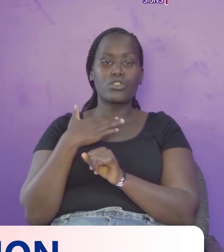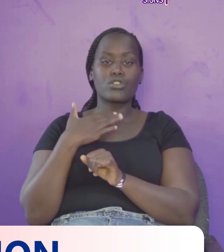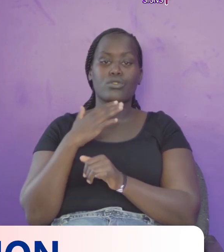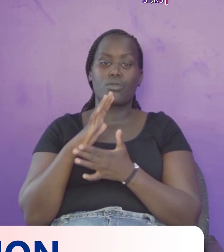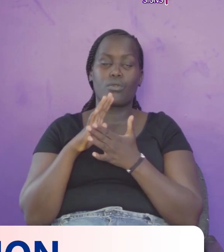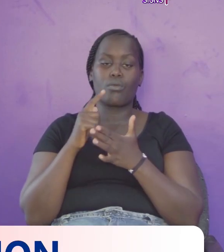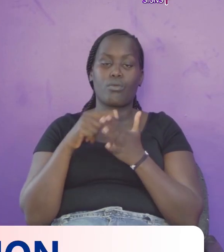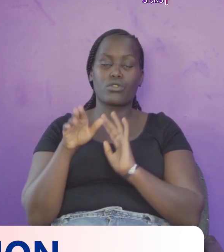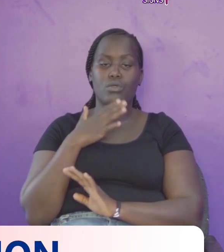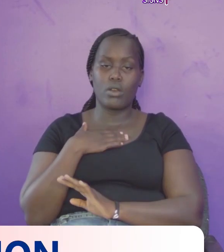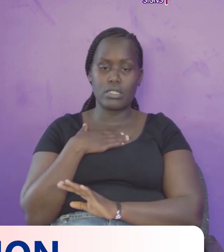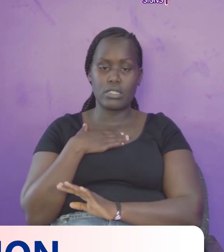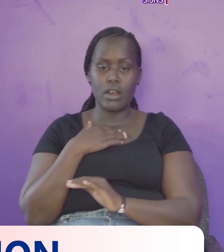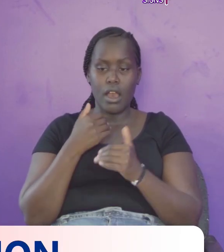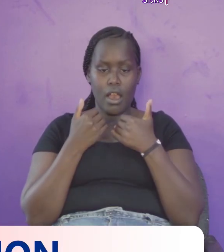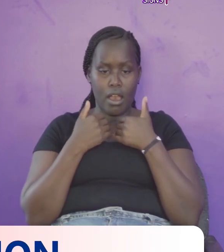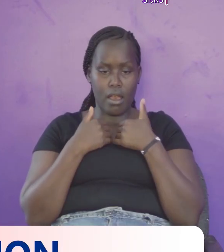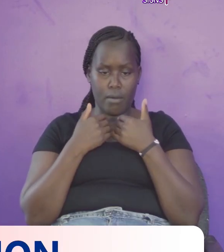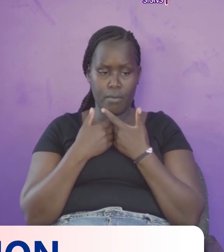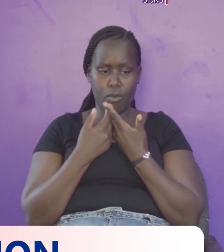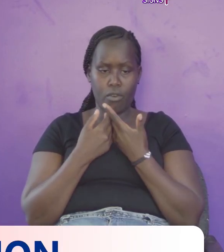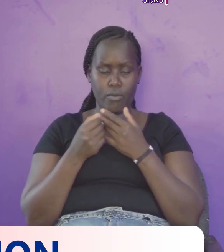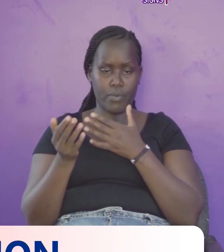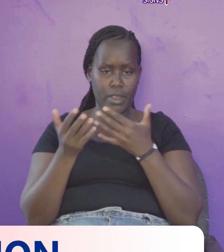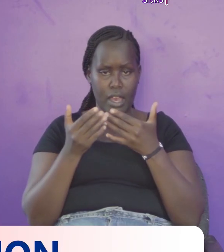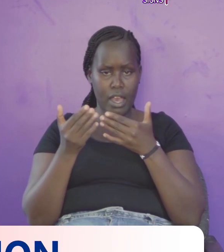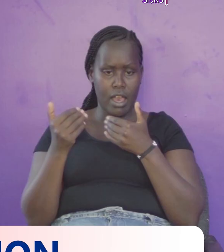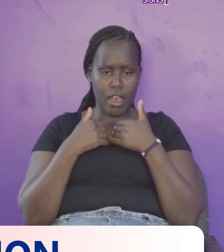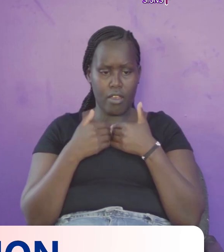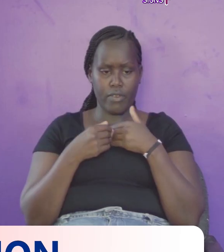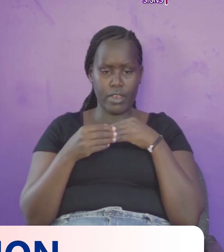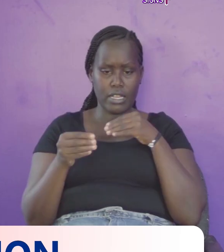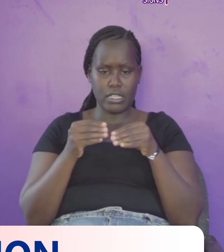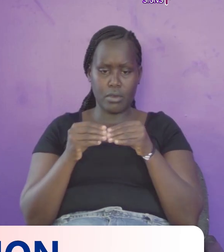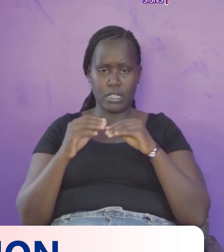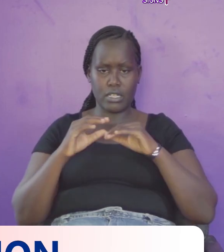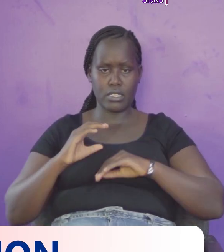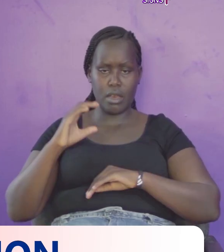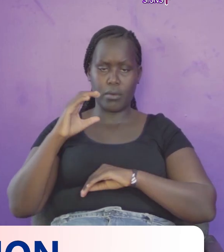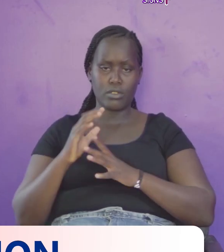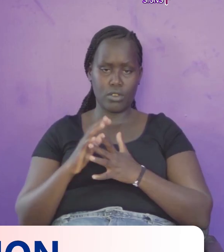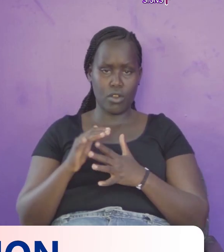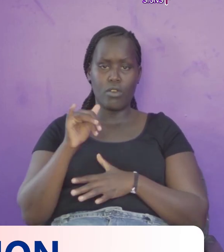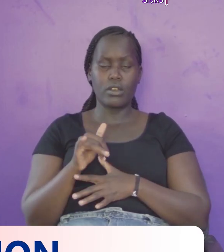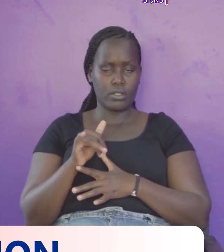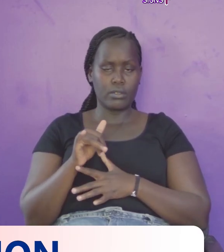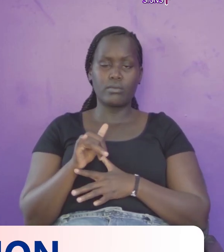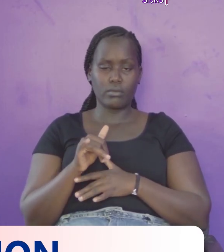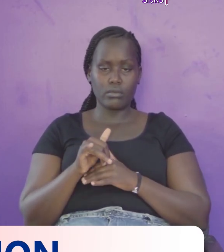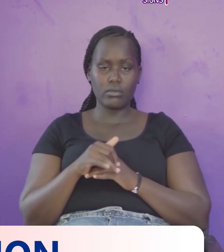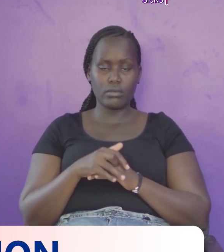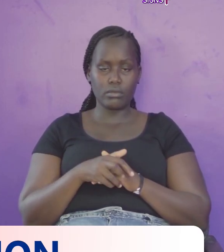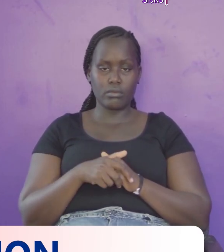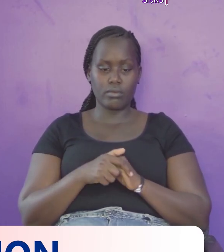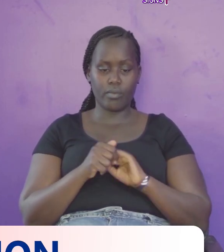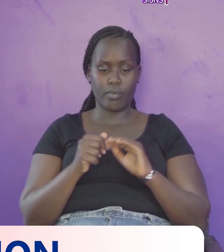slowly thinking of bringing disability chairpersons of parties, because I sit in that caucus, because I